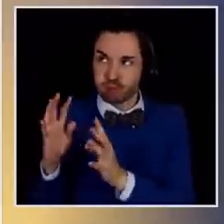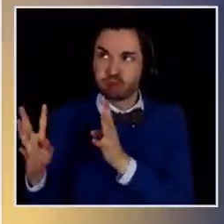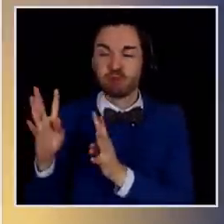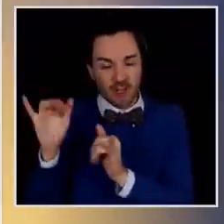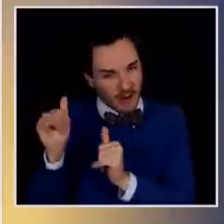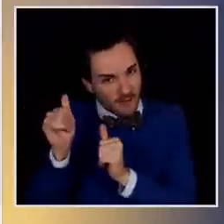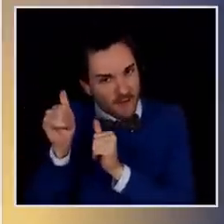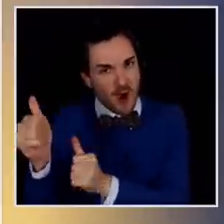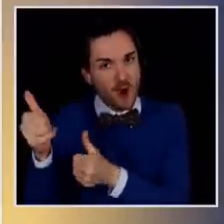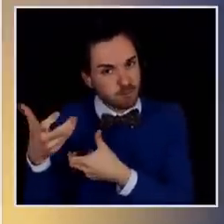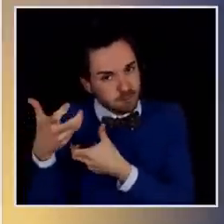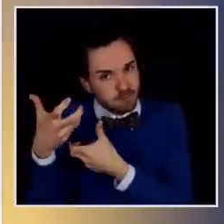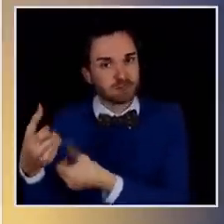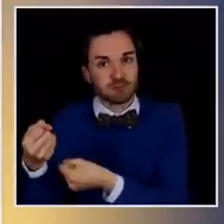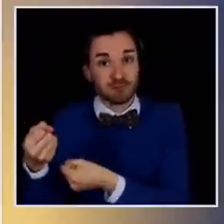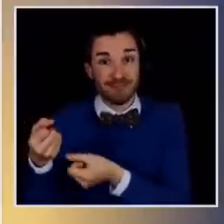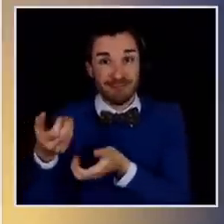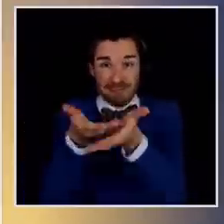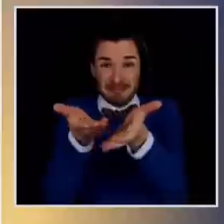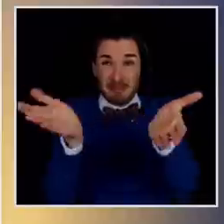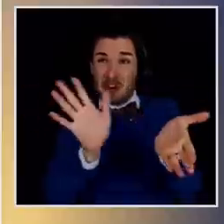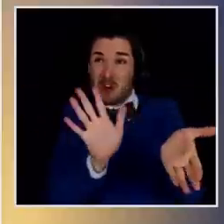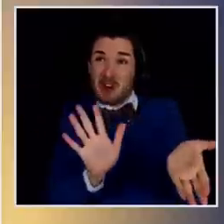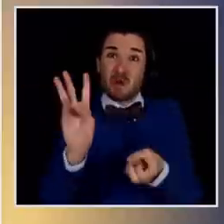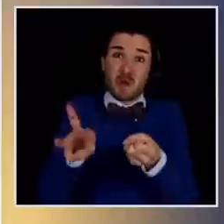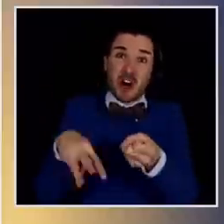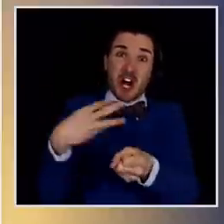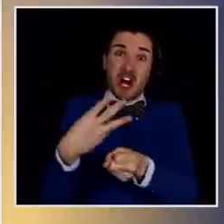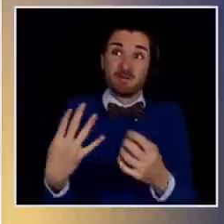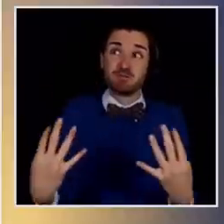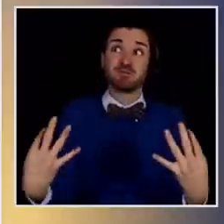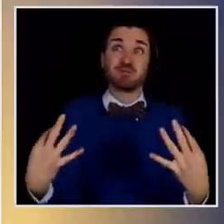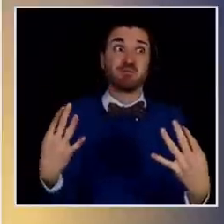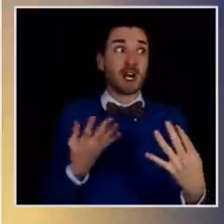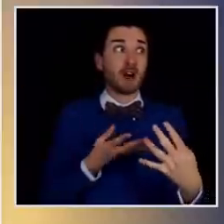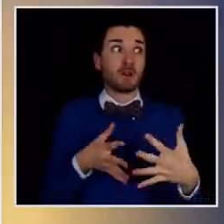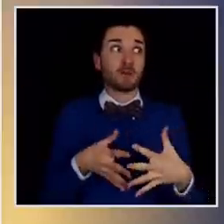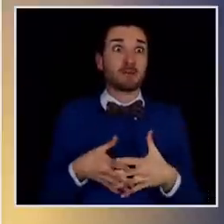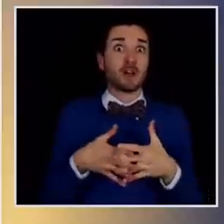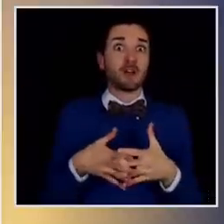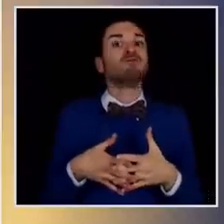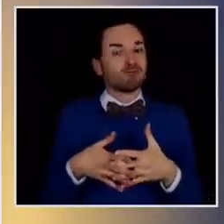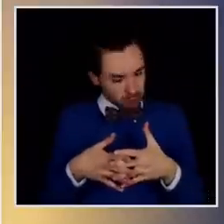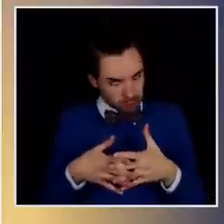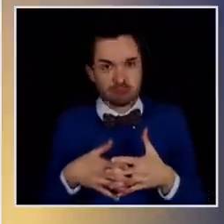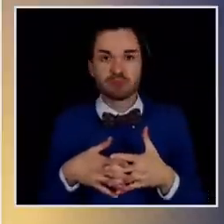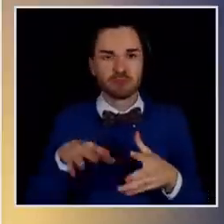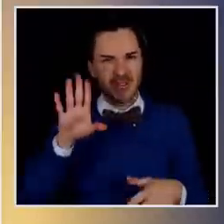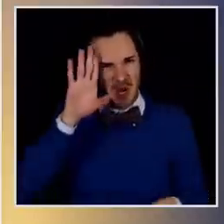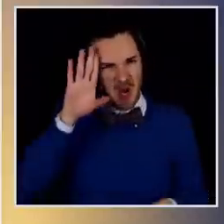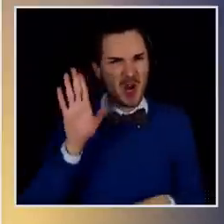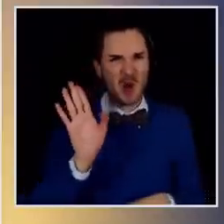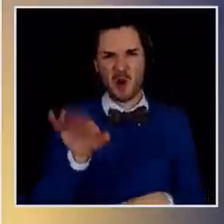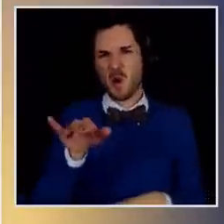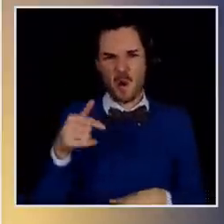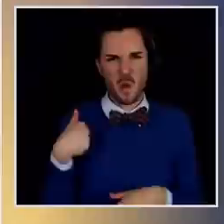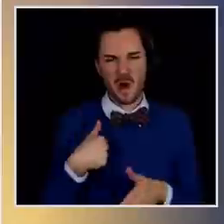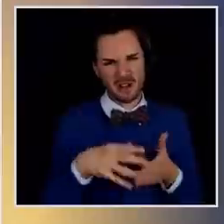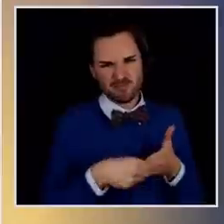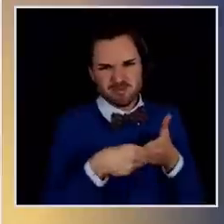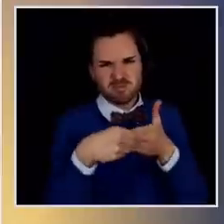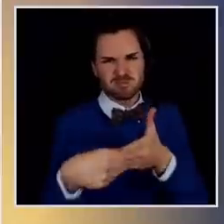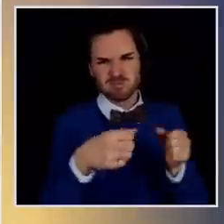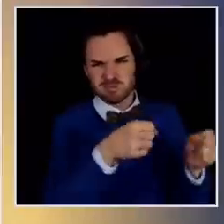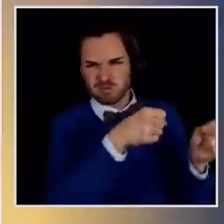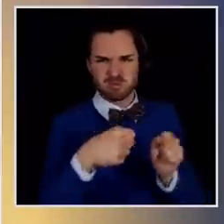is watching America. And I believe at our best, America is a beacon for the globe. We will